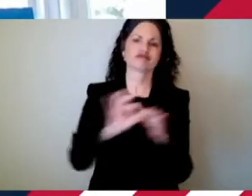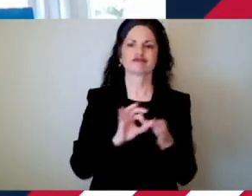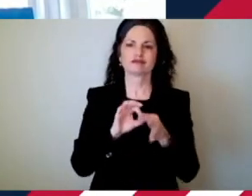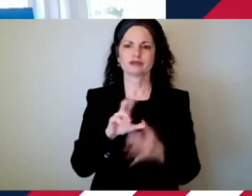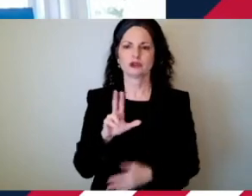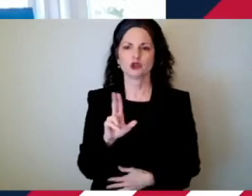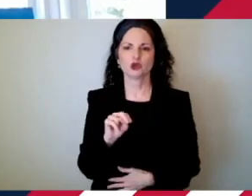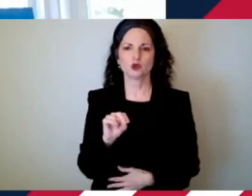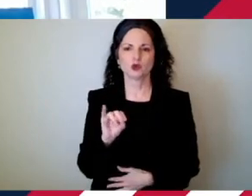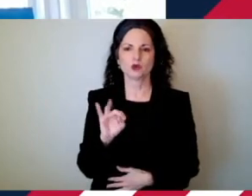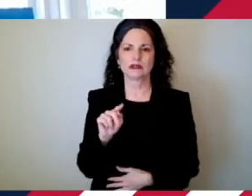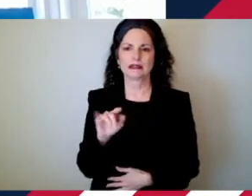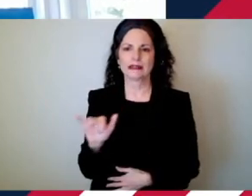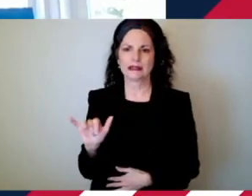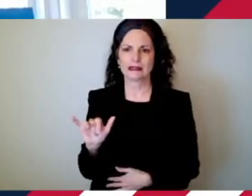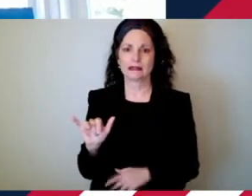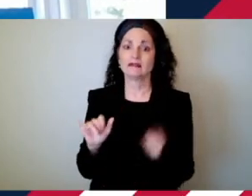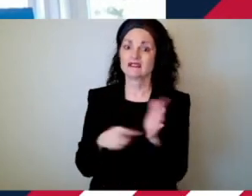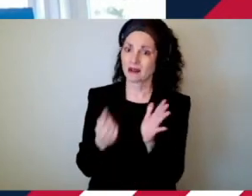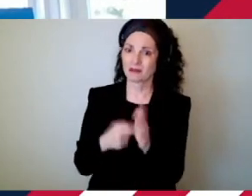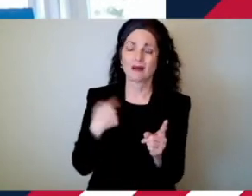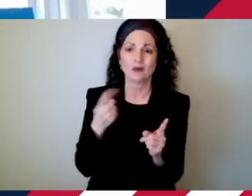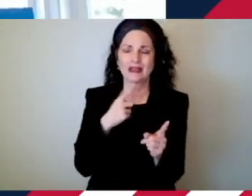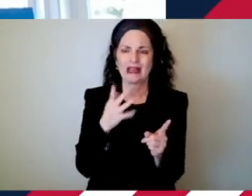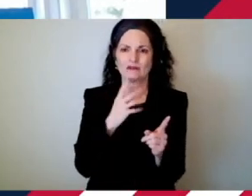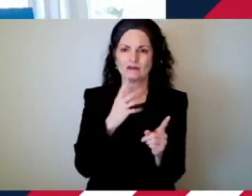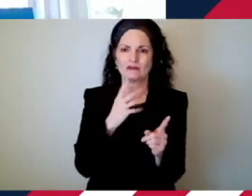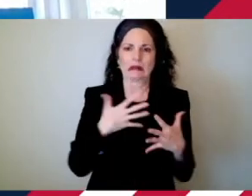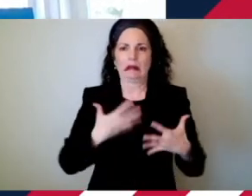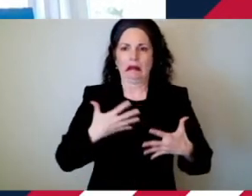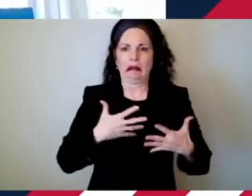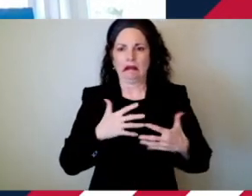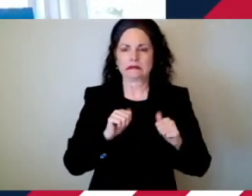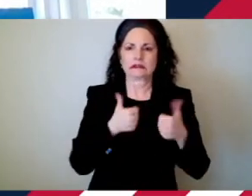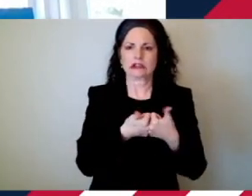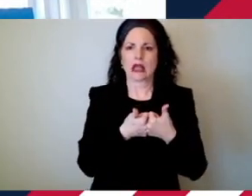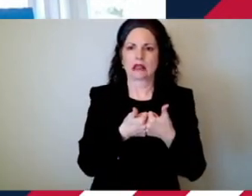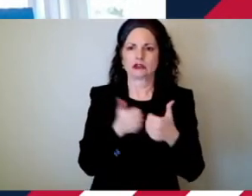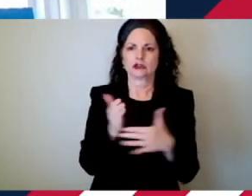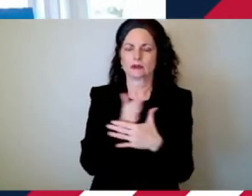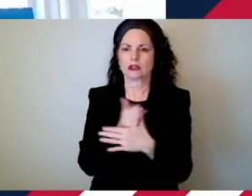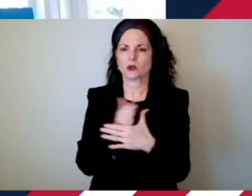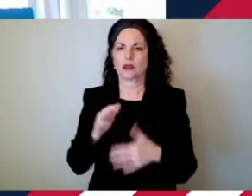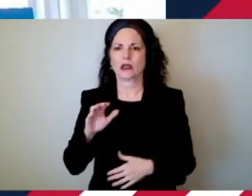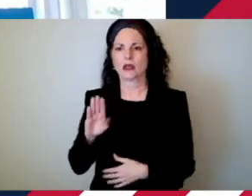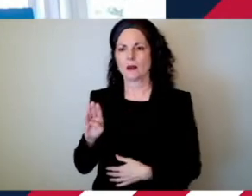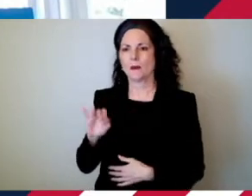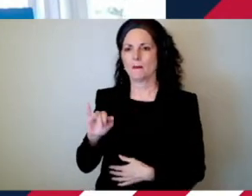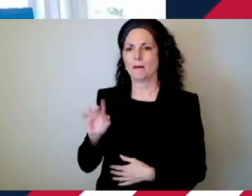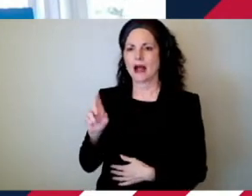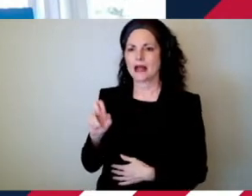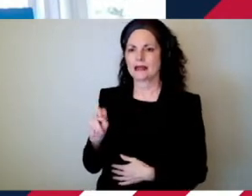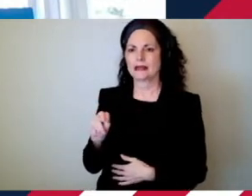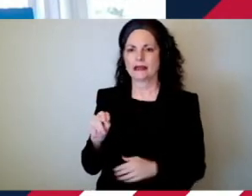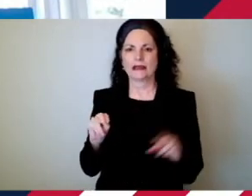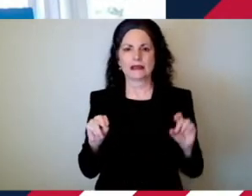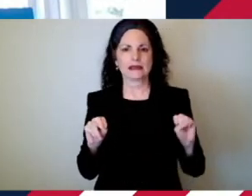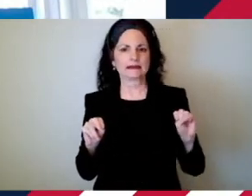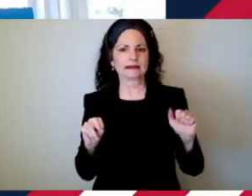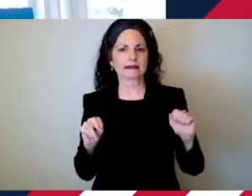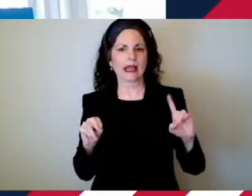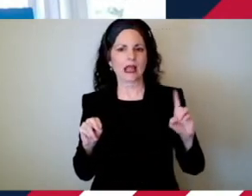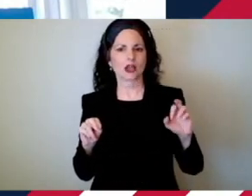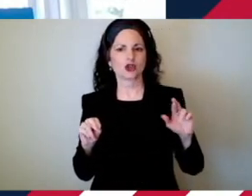sometimes tough dialogue between the Biden and Sanders campaigns. Our joint approach to the issue of